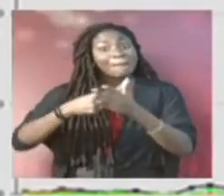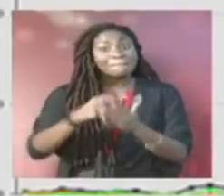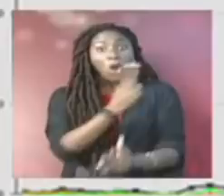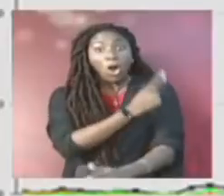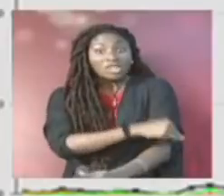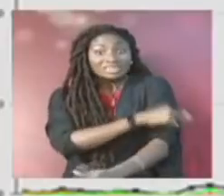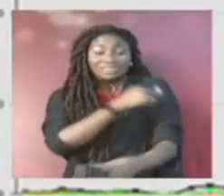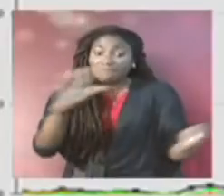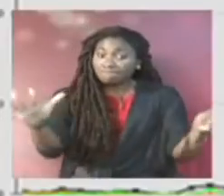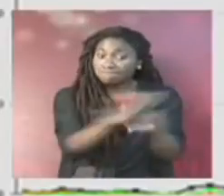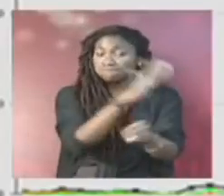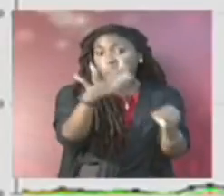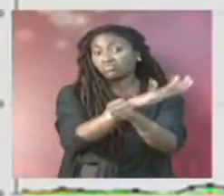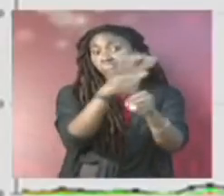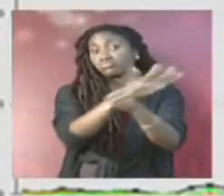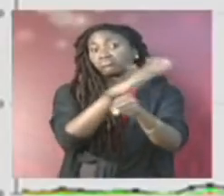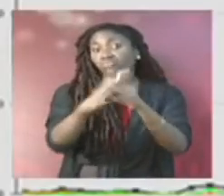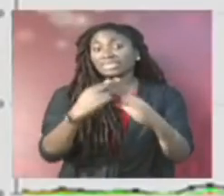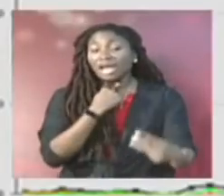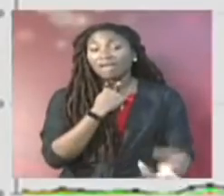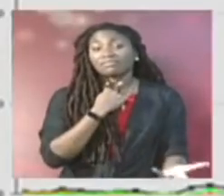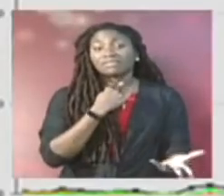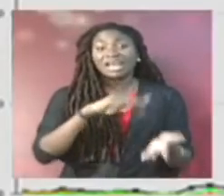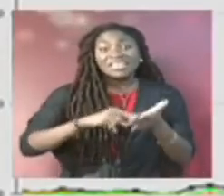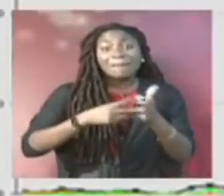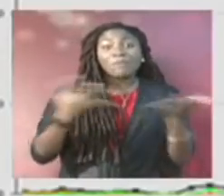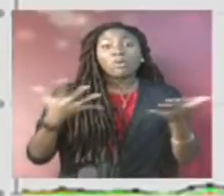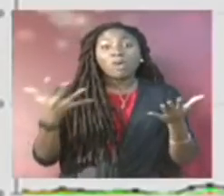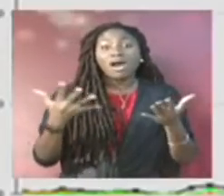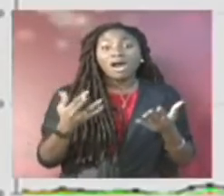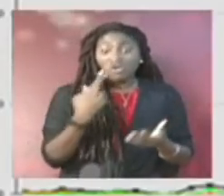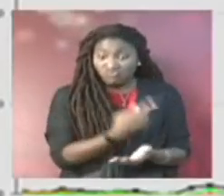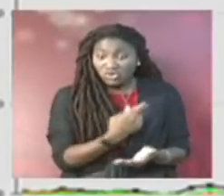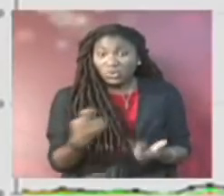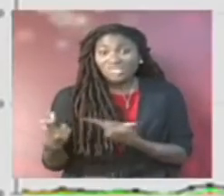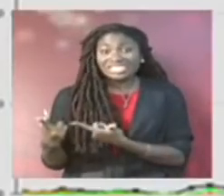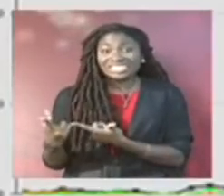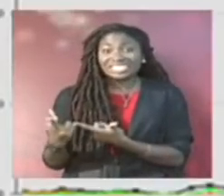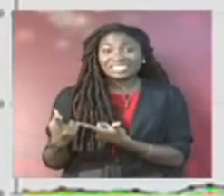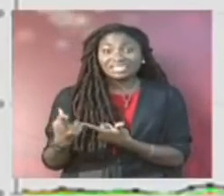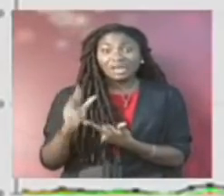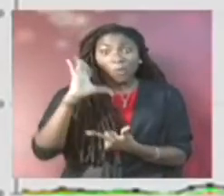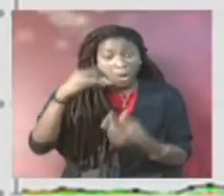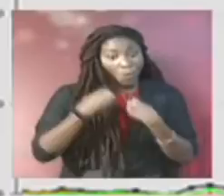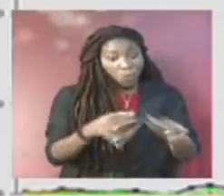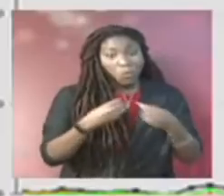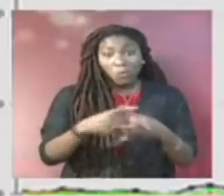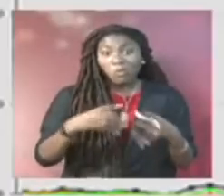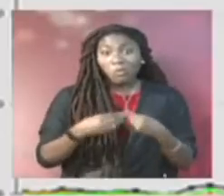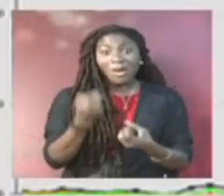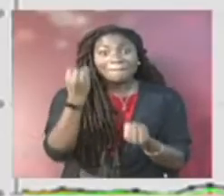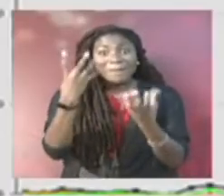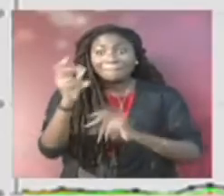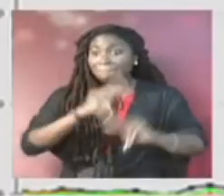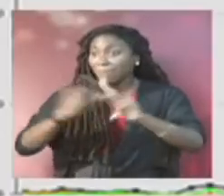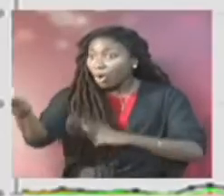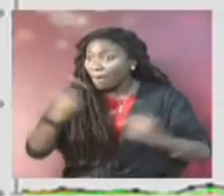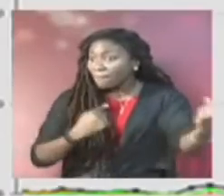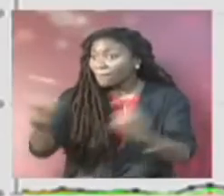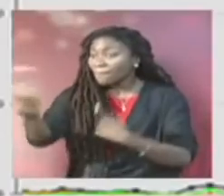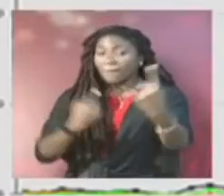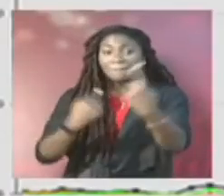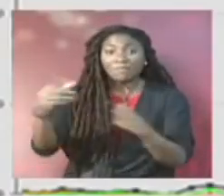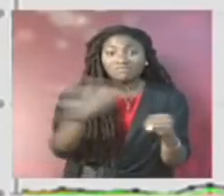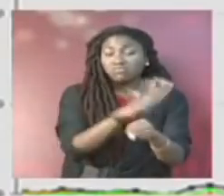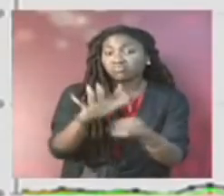because it means that resources that are limited are now going to be expended and may compromise the quality of care in